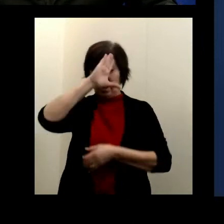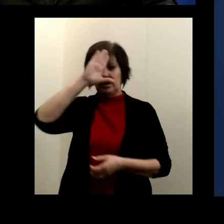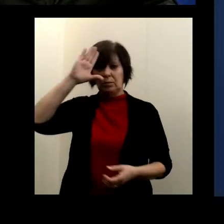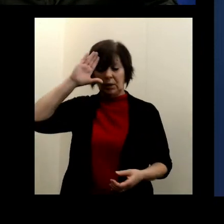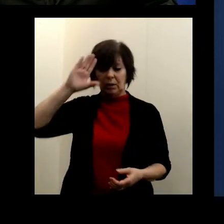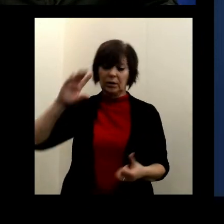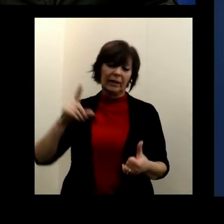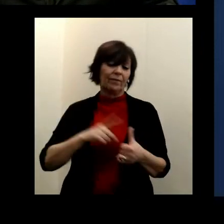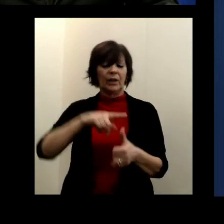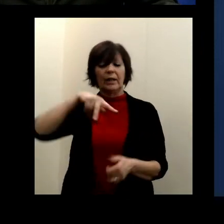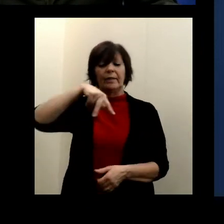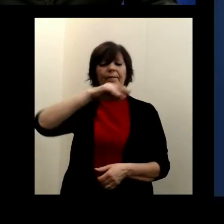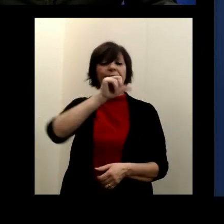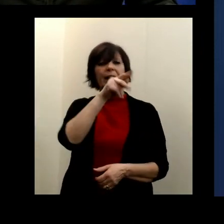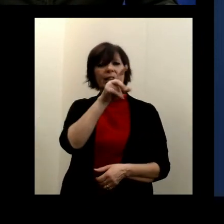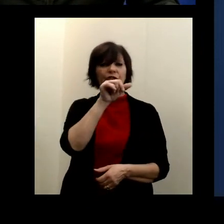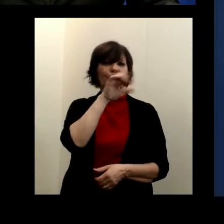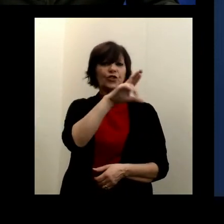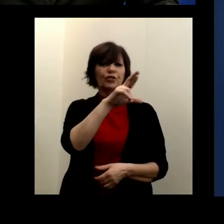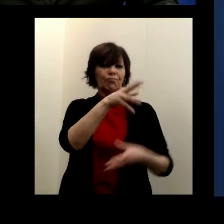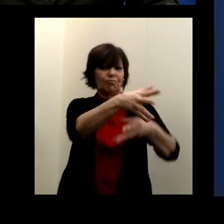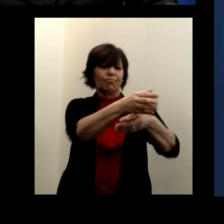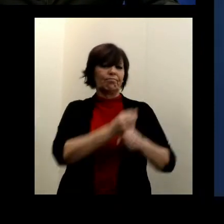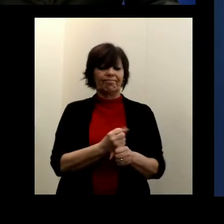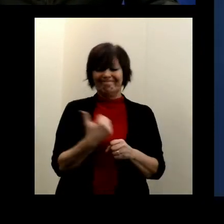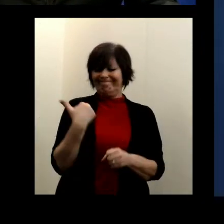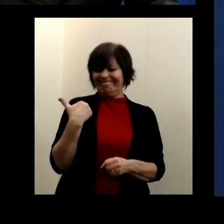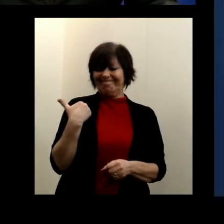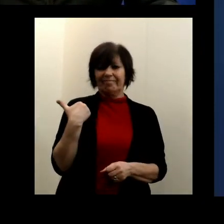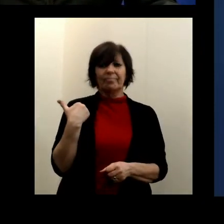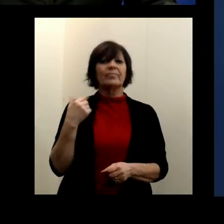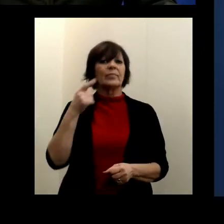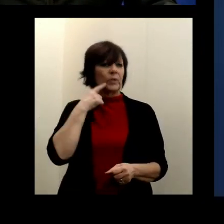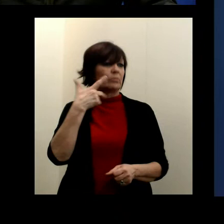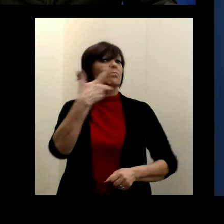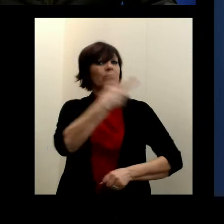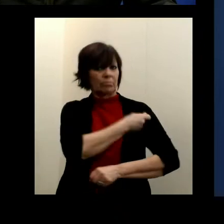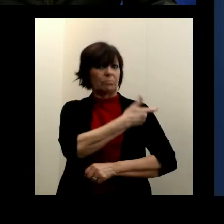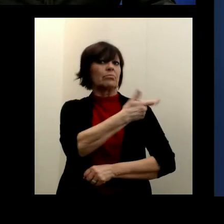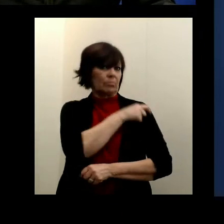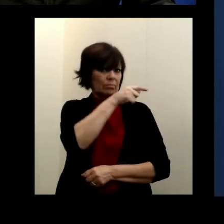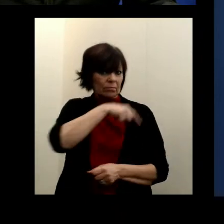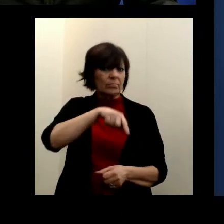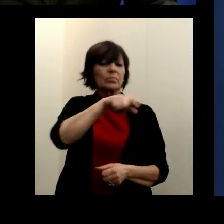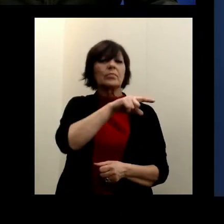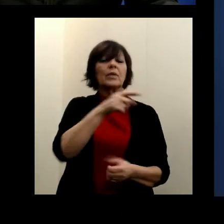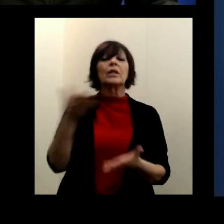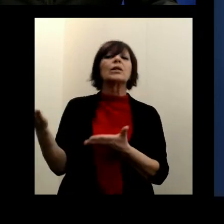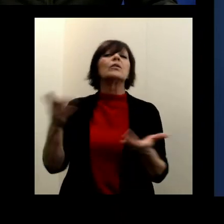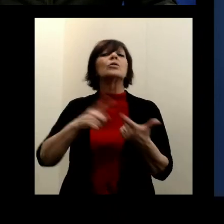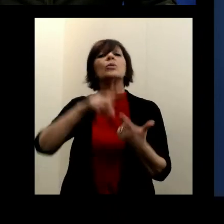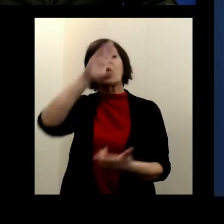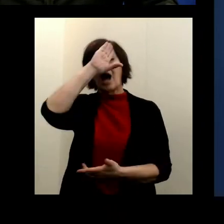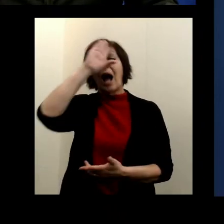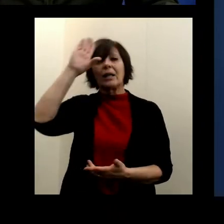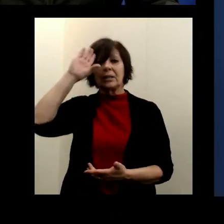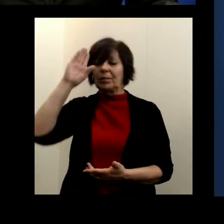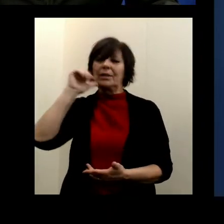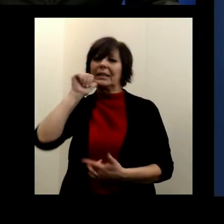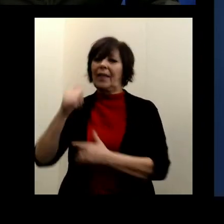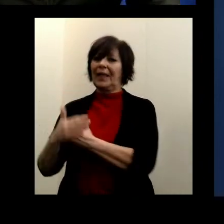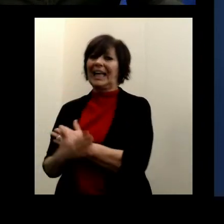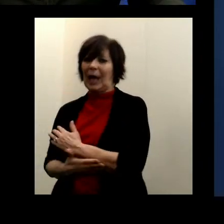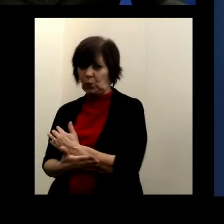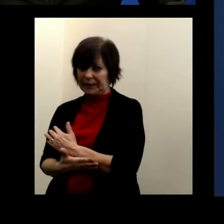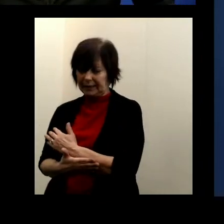Pfizer vaccine doses were received in the last couple of days and are being administered. They were delivered to hospitals, not counties. We